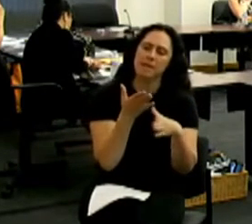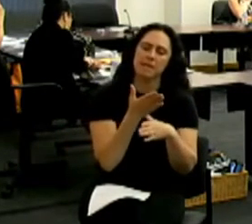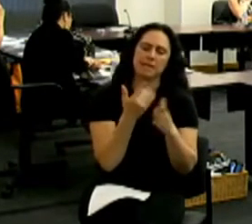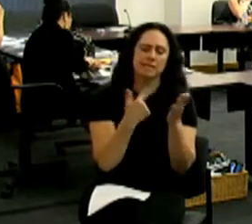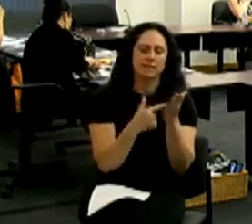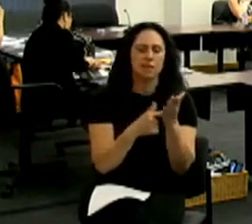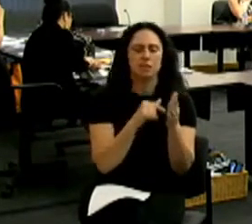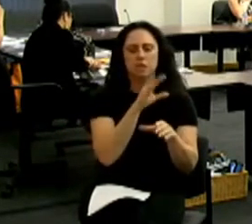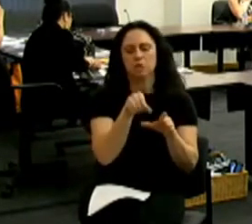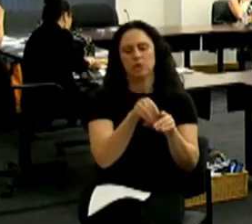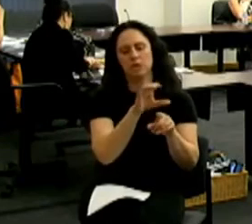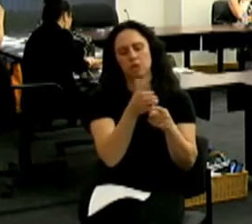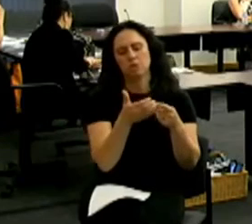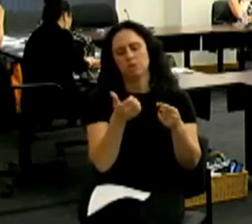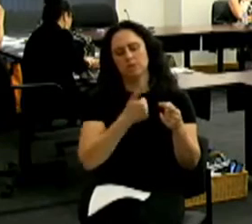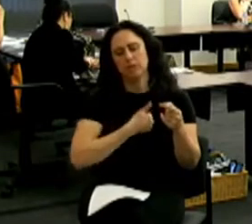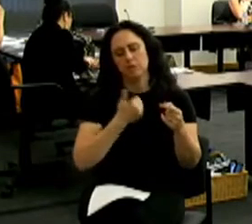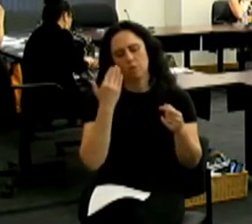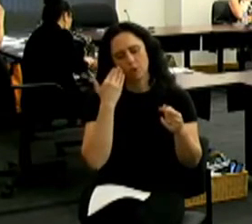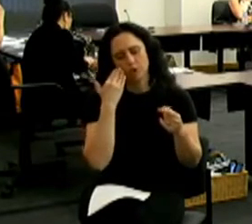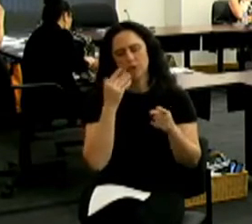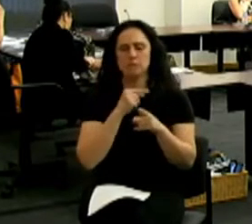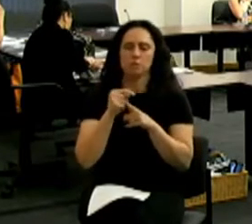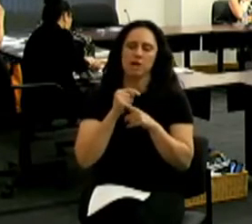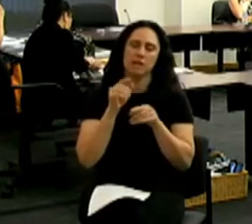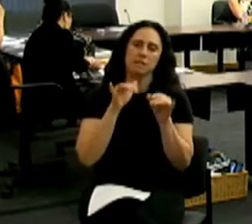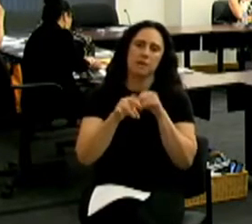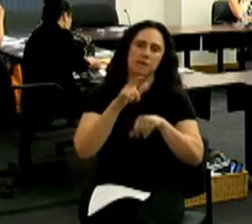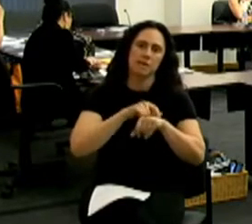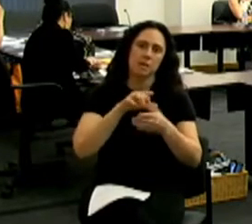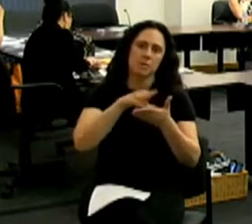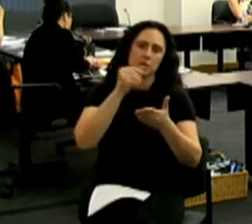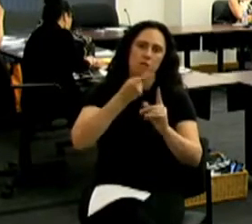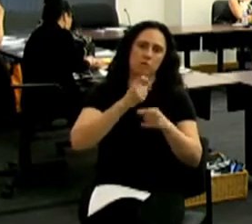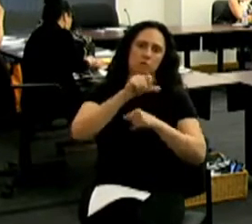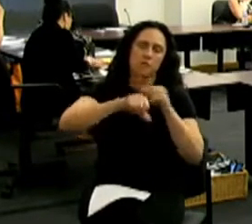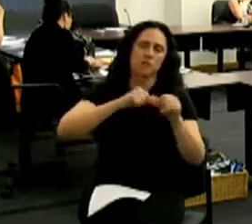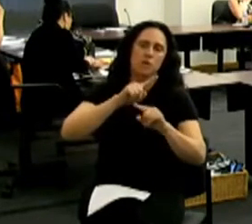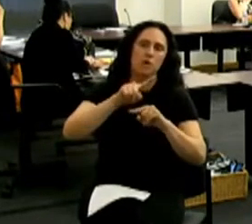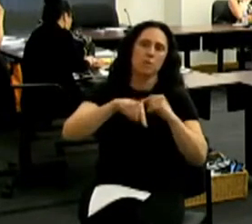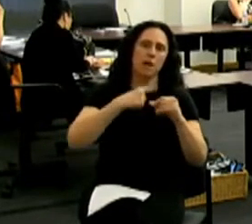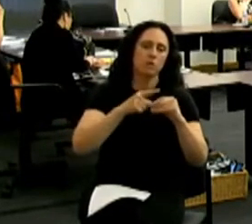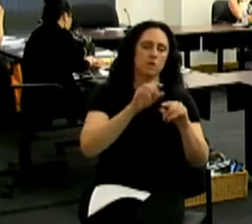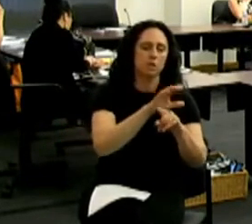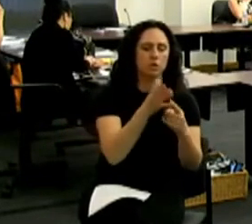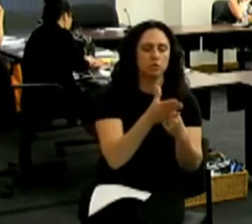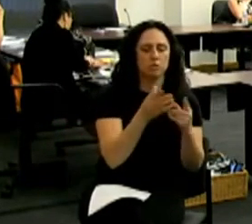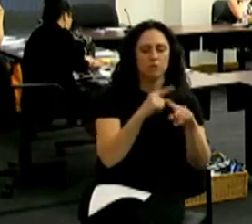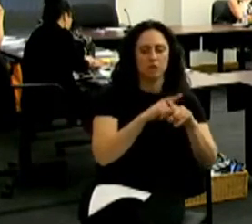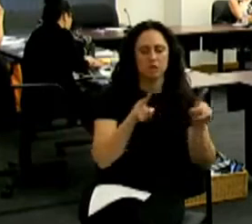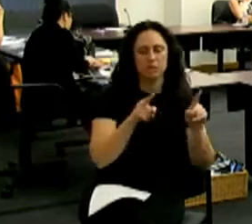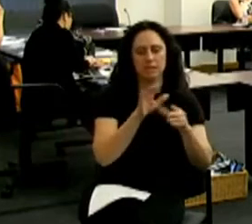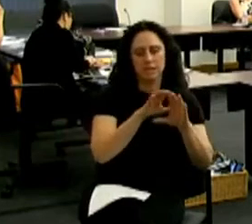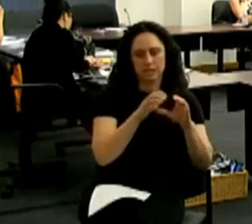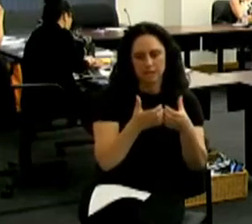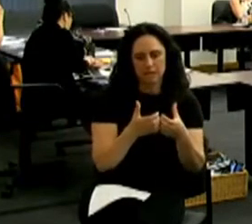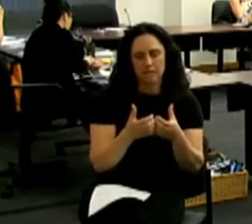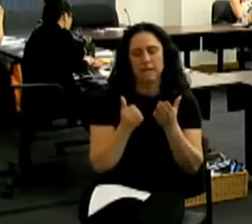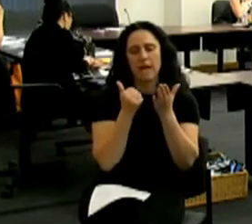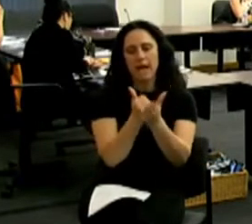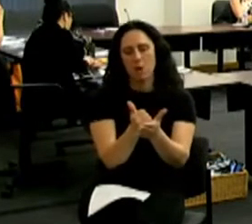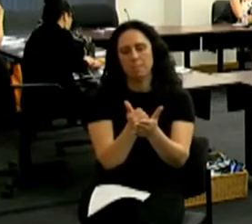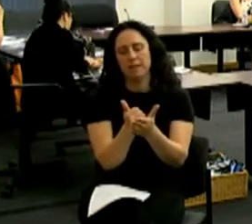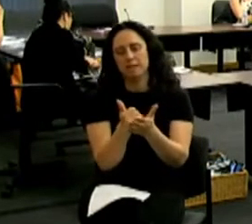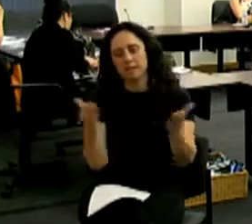cultural self-awareness and training, and spending time to learn from each other about cultural differences in the classroom, helping to uplift our